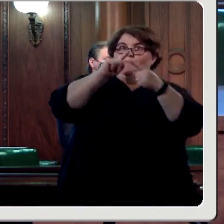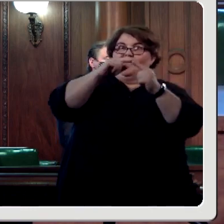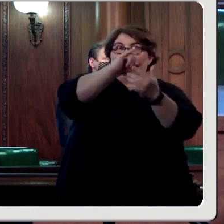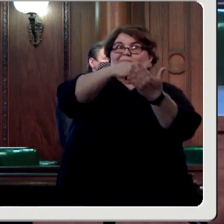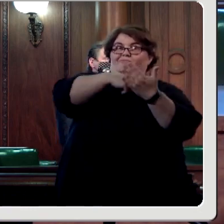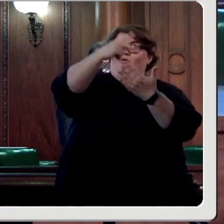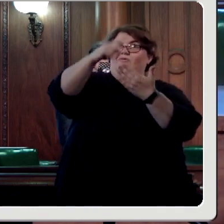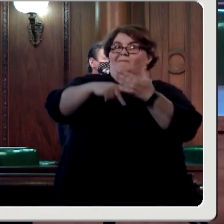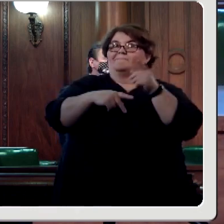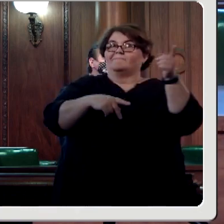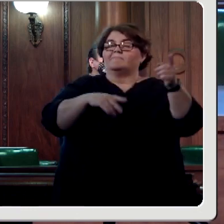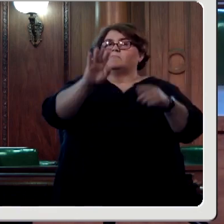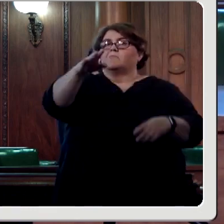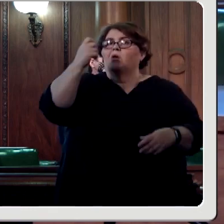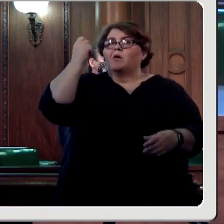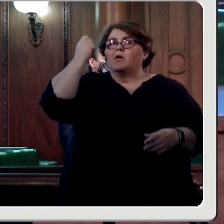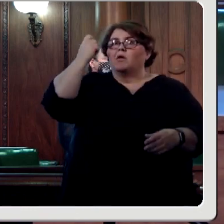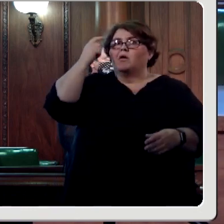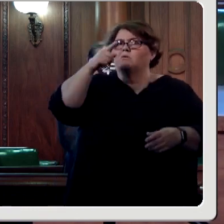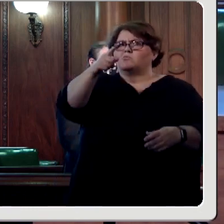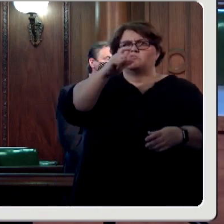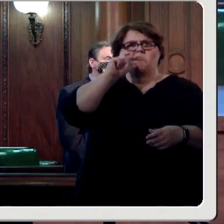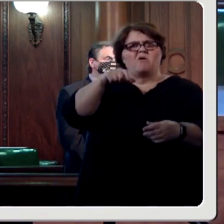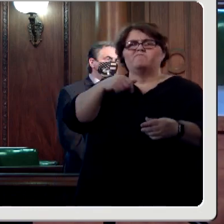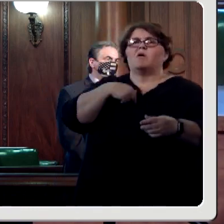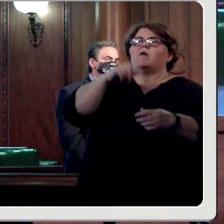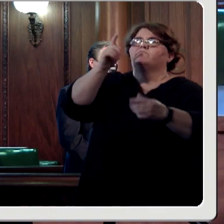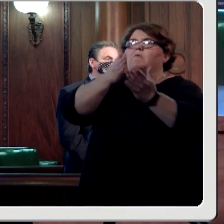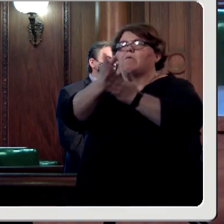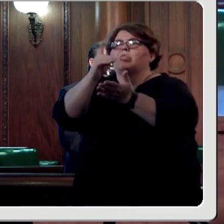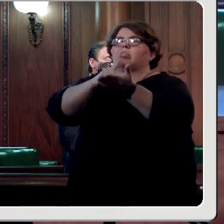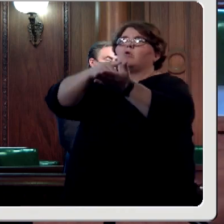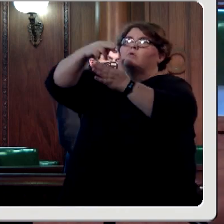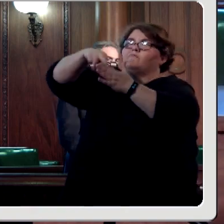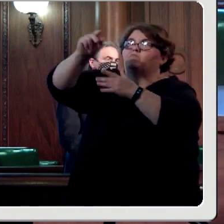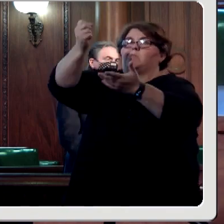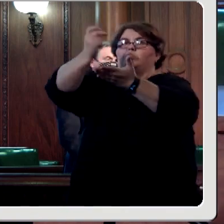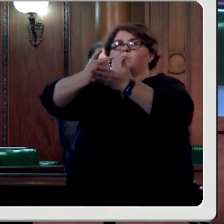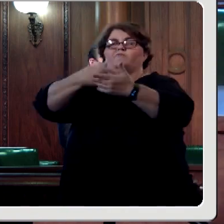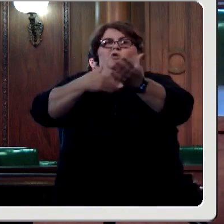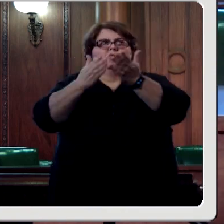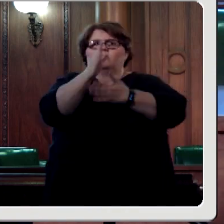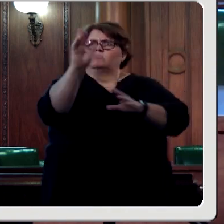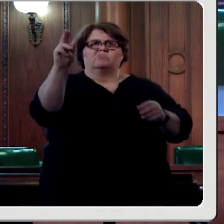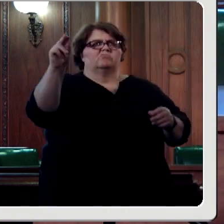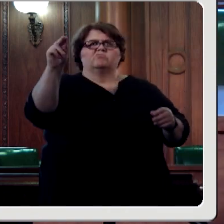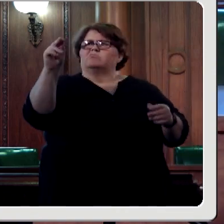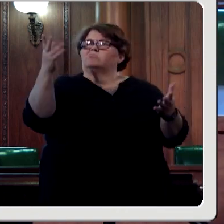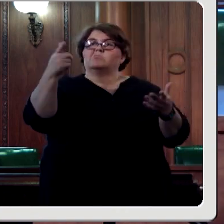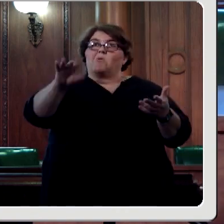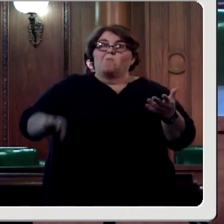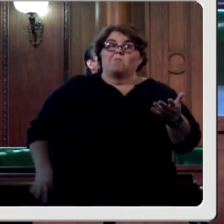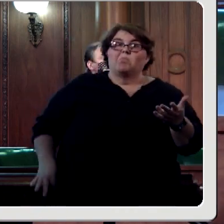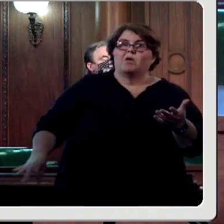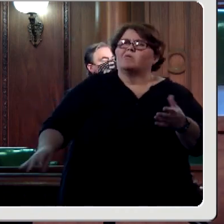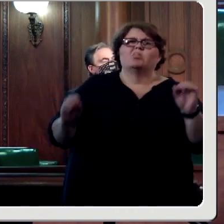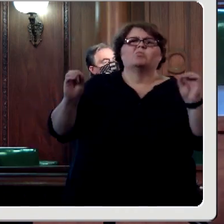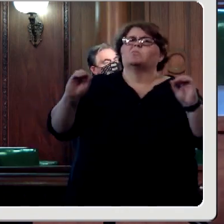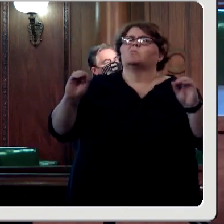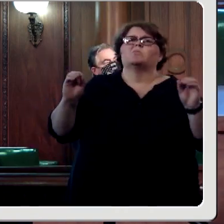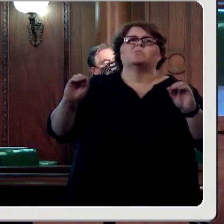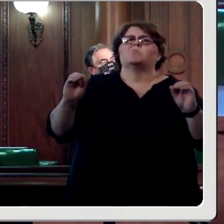order, but you do, as he mentioned, need to call in advance in order to schedule a time for you to come